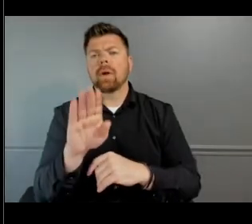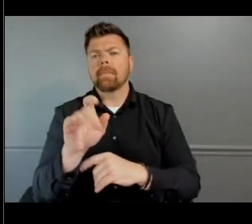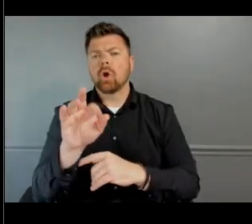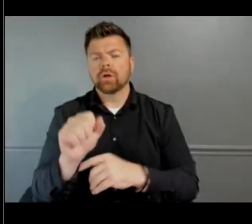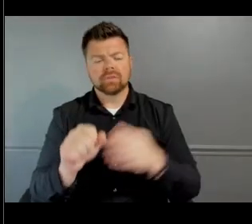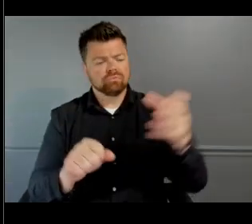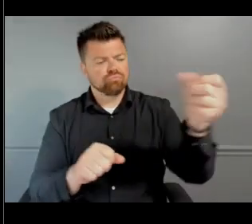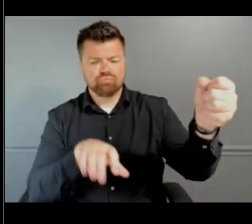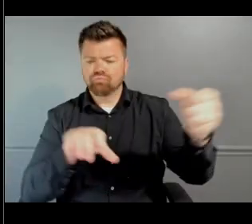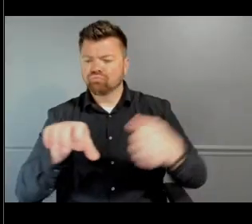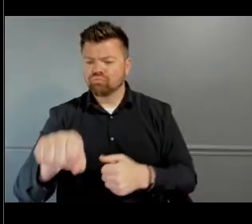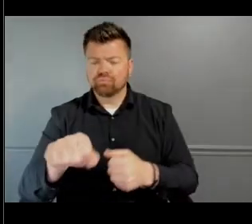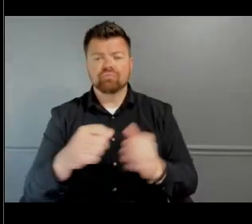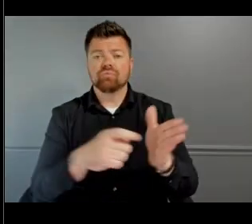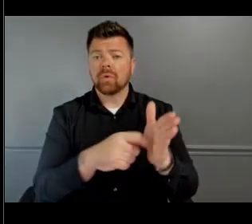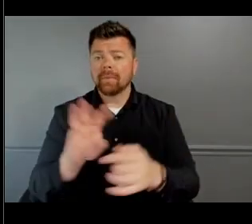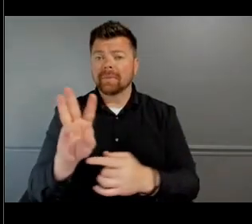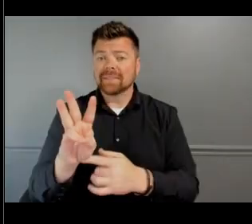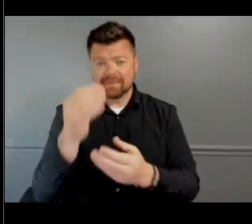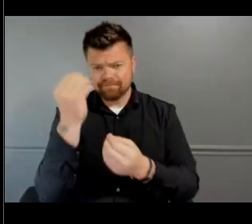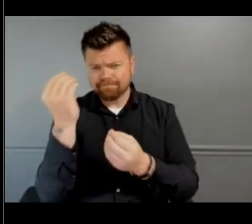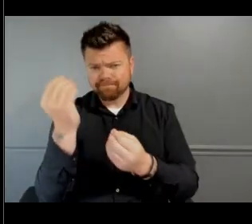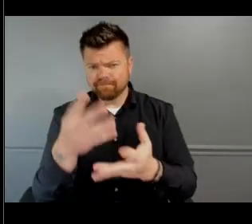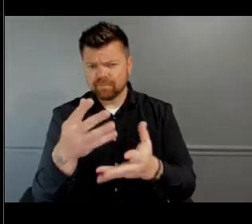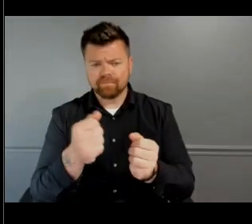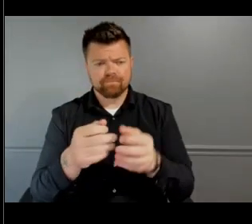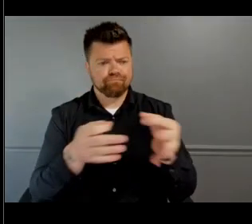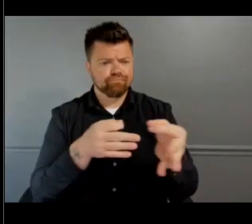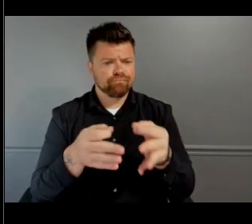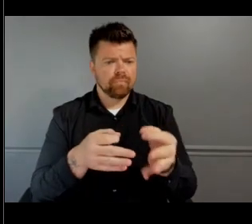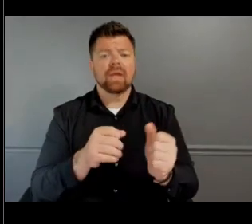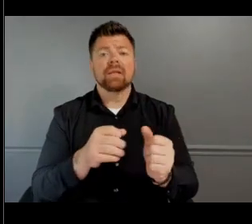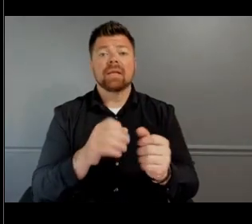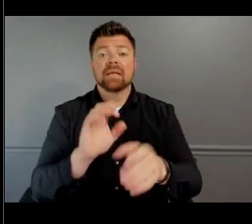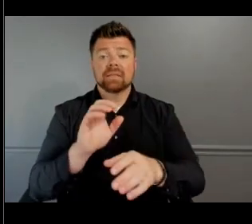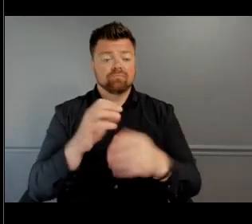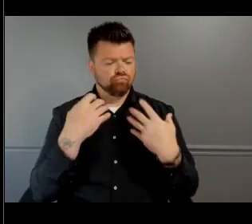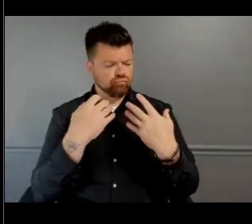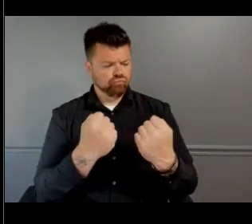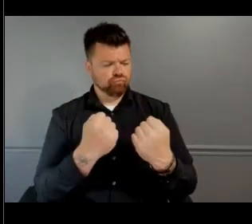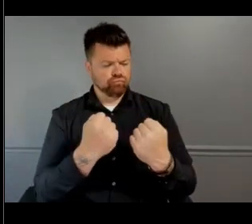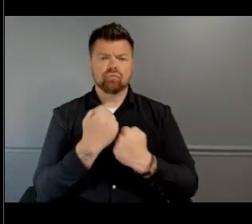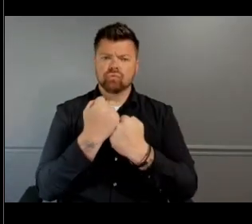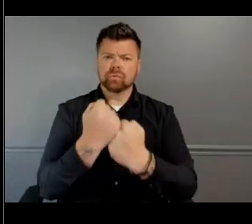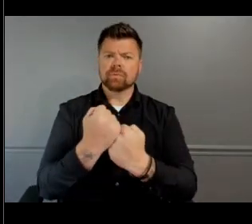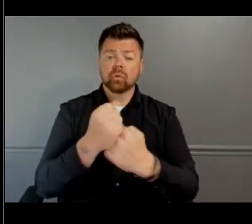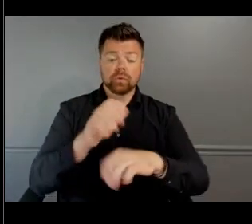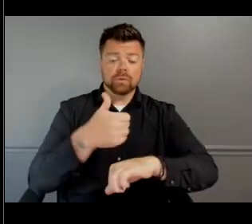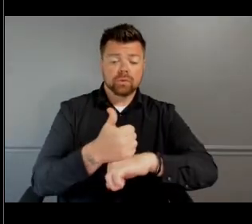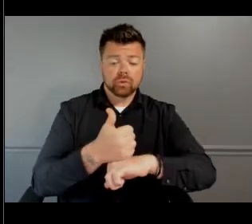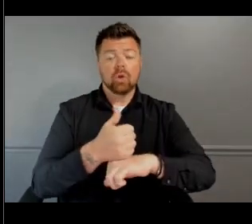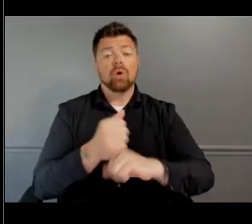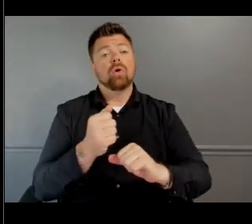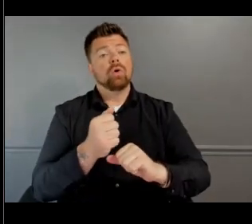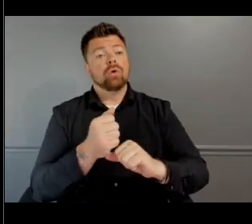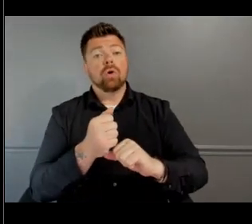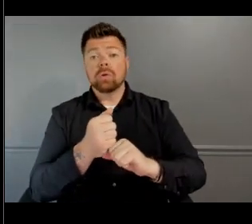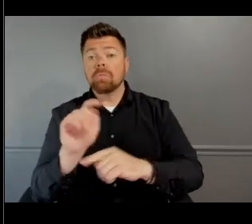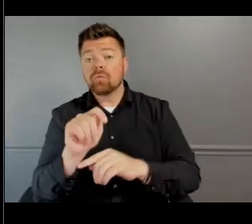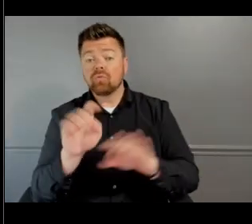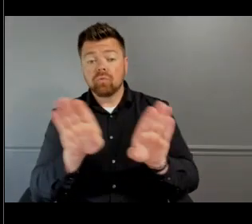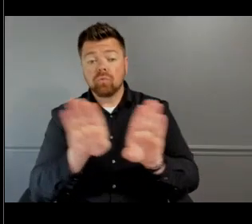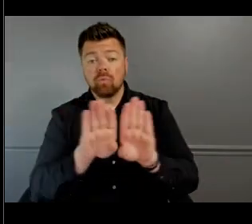Requirement 6 specifies that reinforcing be installed in bathroom walls to